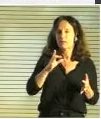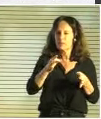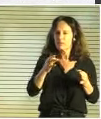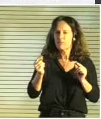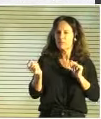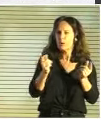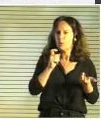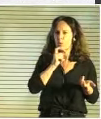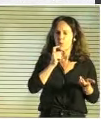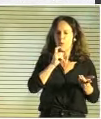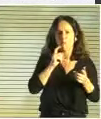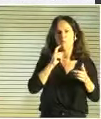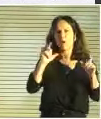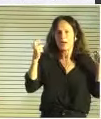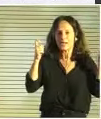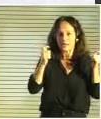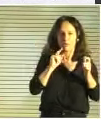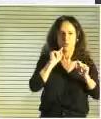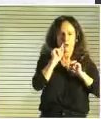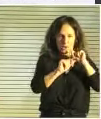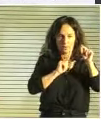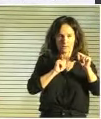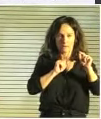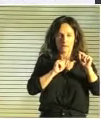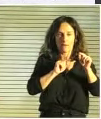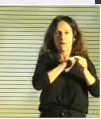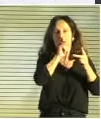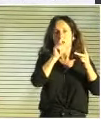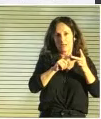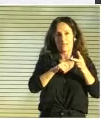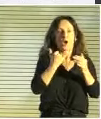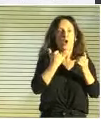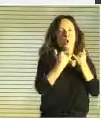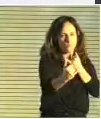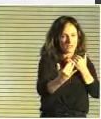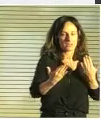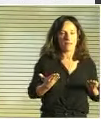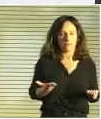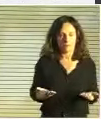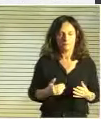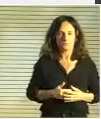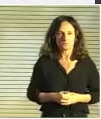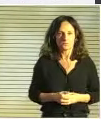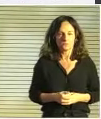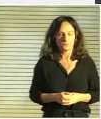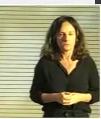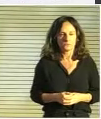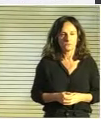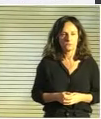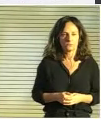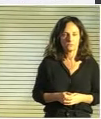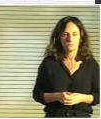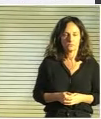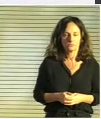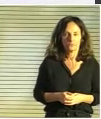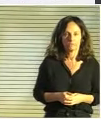or on the other hand, compensation. We decided to be clear for reducing, a clear reduction roadmap. And I